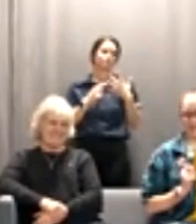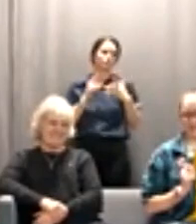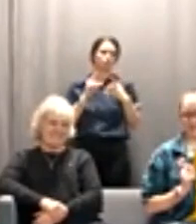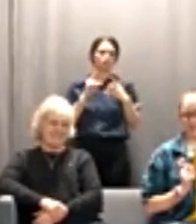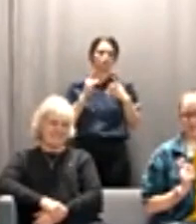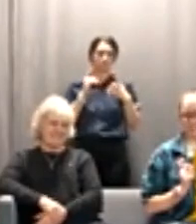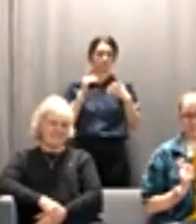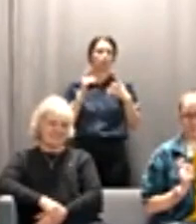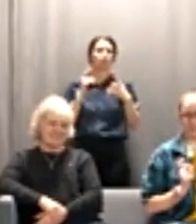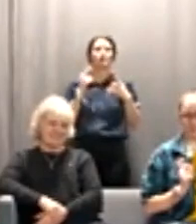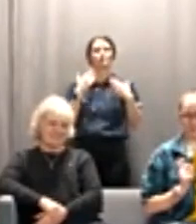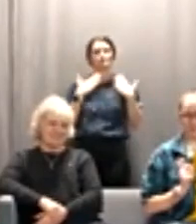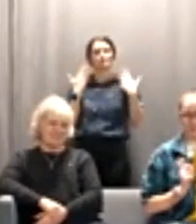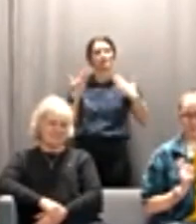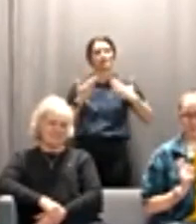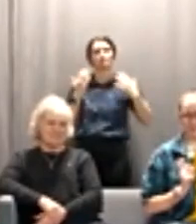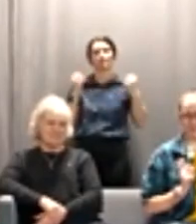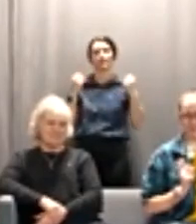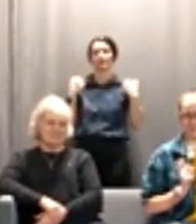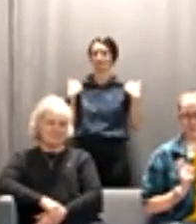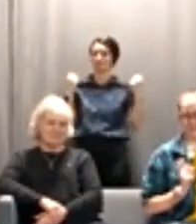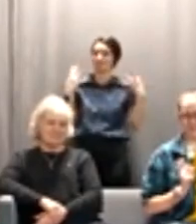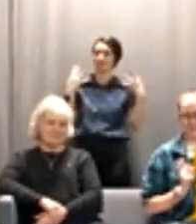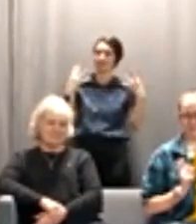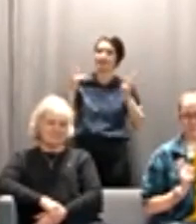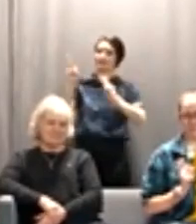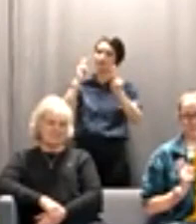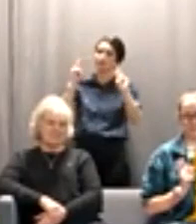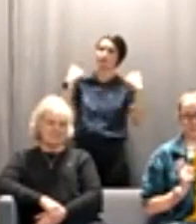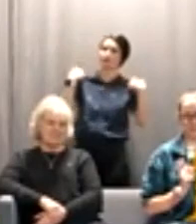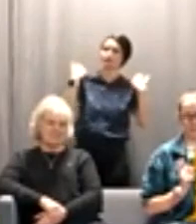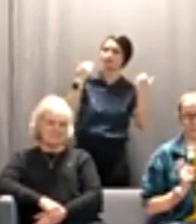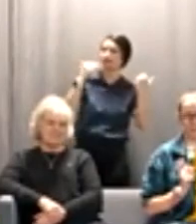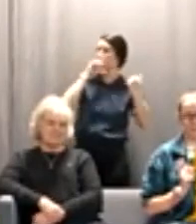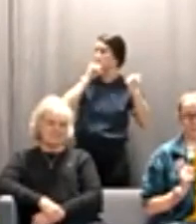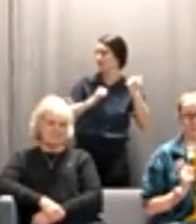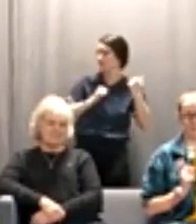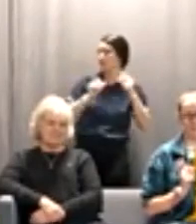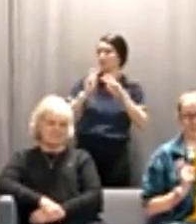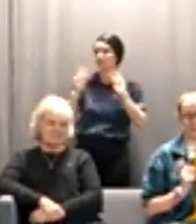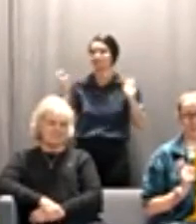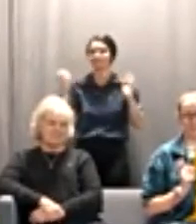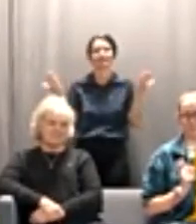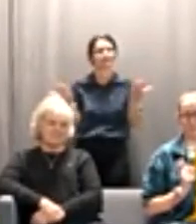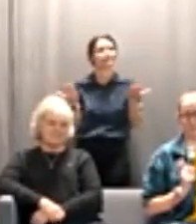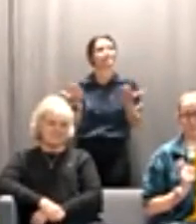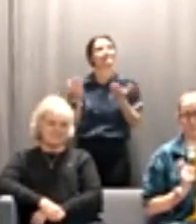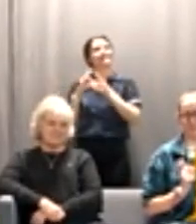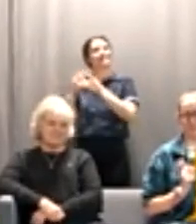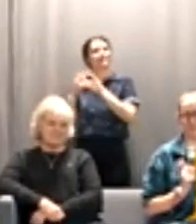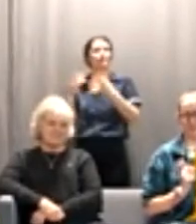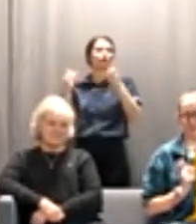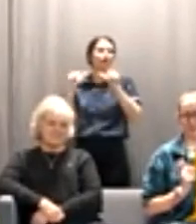glad that there are multiple generations of us here, and I just want to keep the connections between